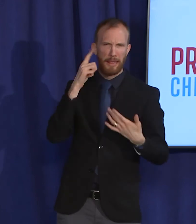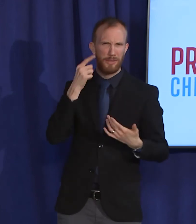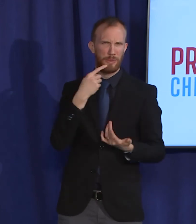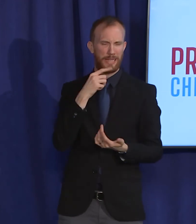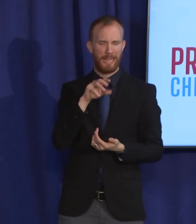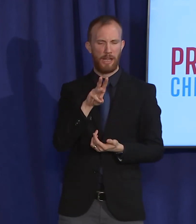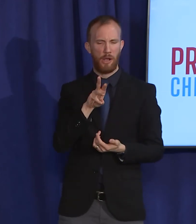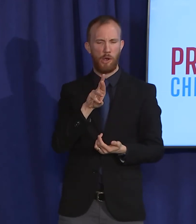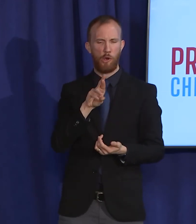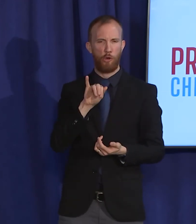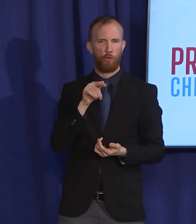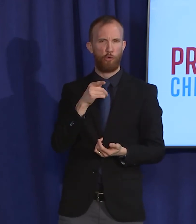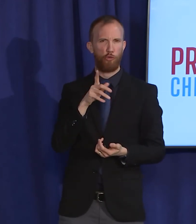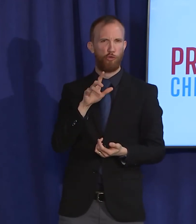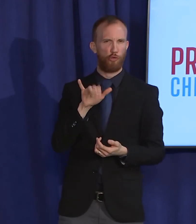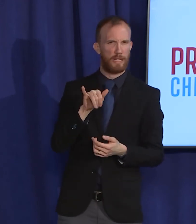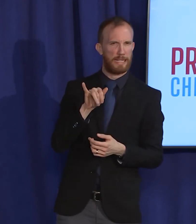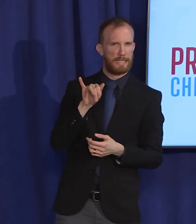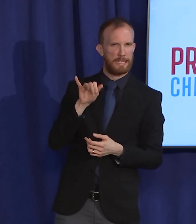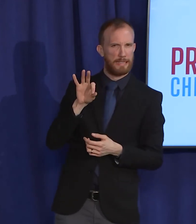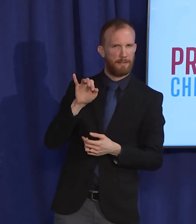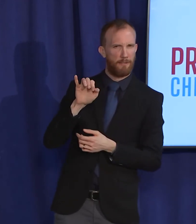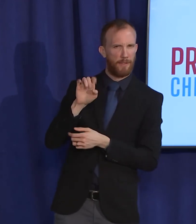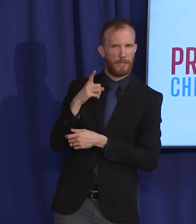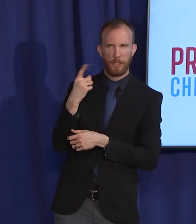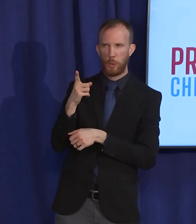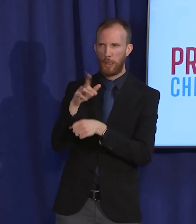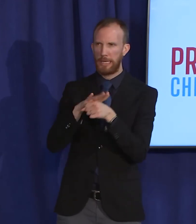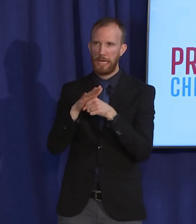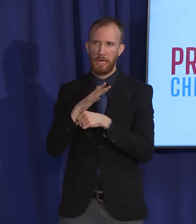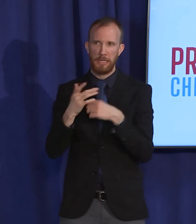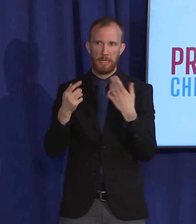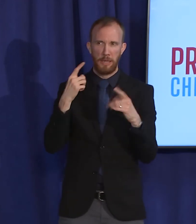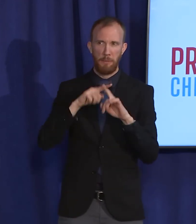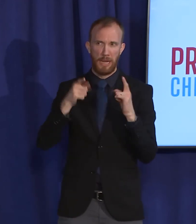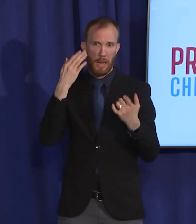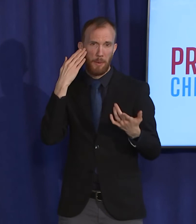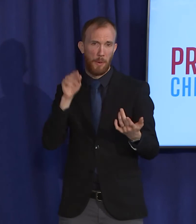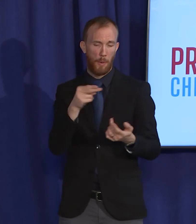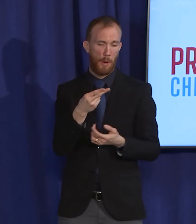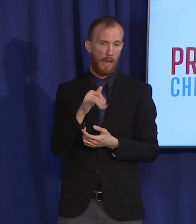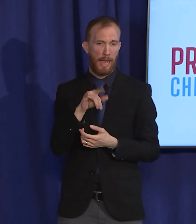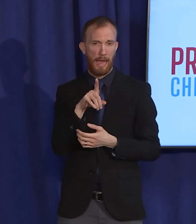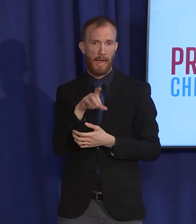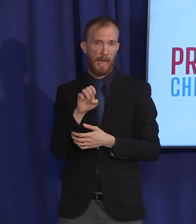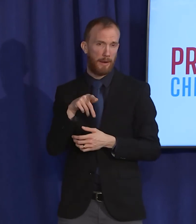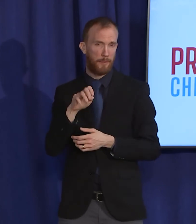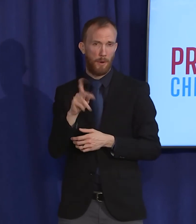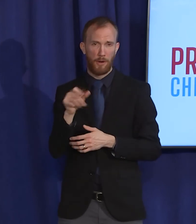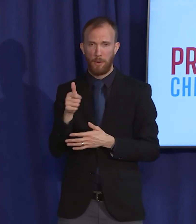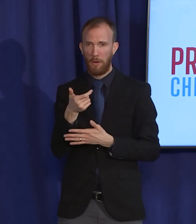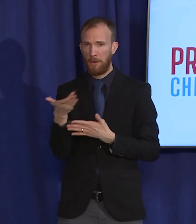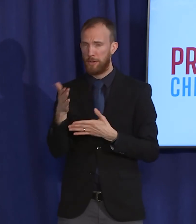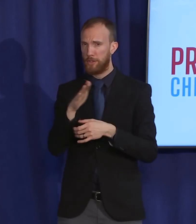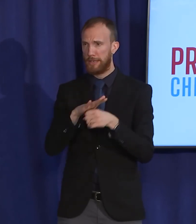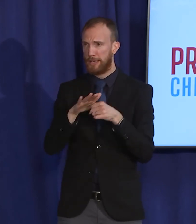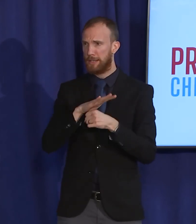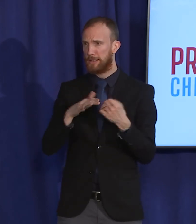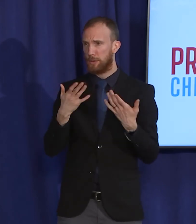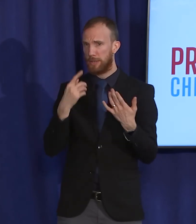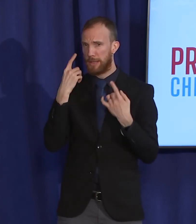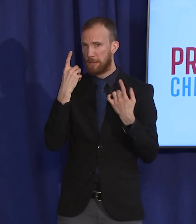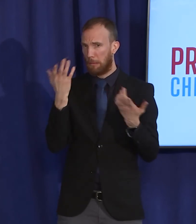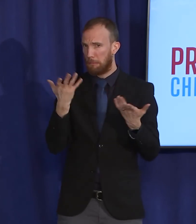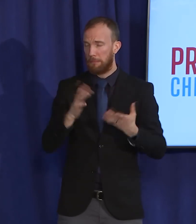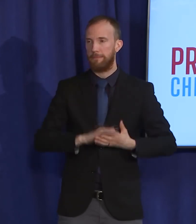was going to be a site at one point, but I didn't know if you had any sense, particularly in my area and the Hyde Park, Mid-South Side area, any other locations that were under consideration?